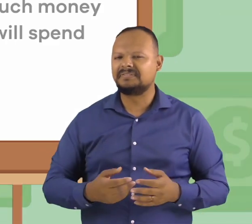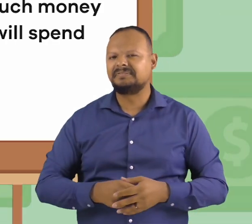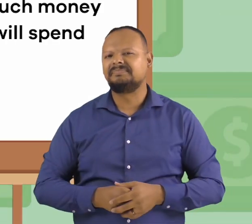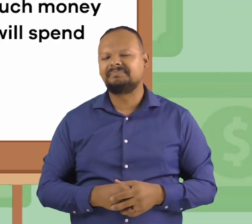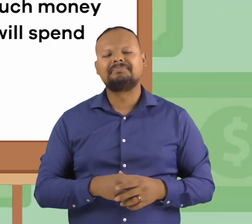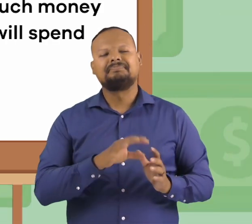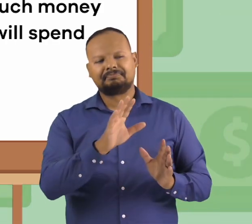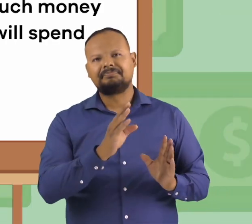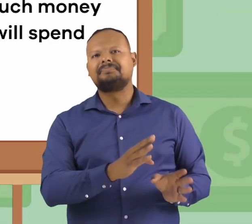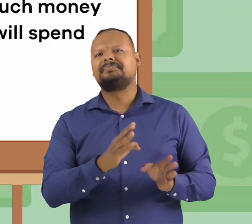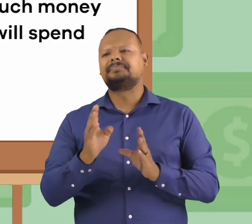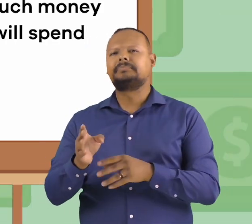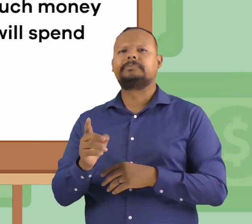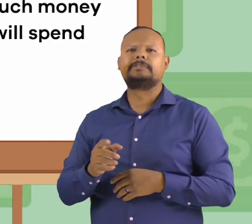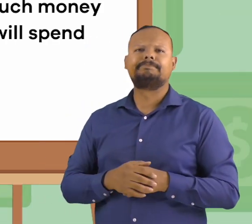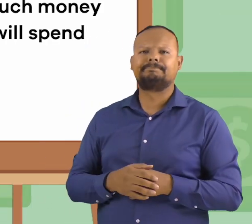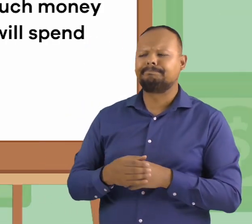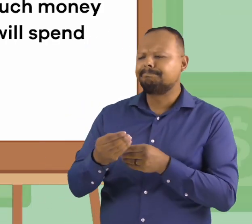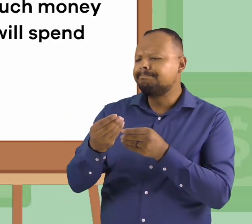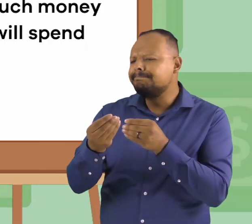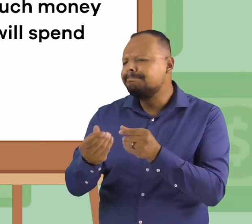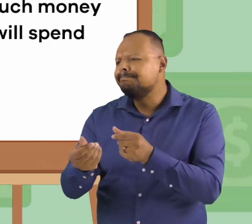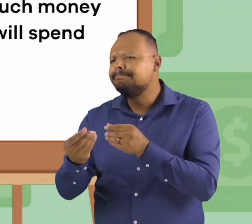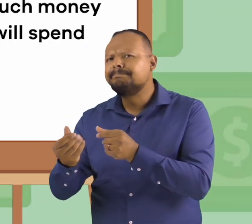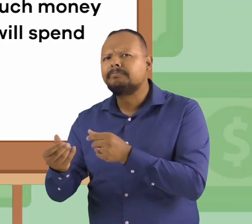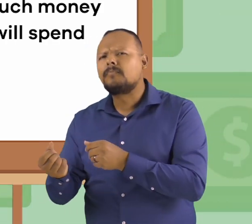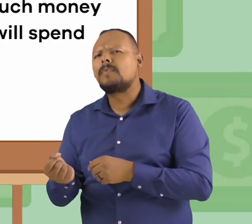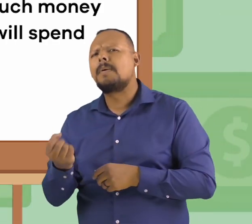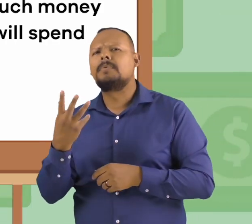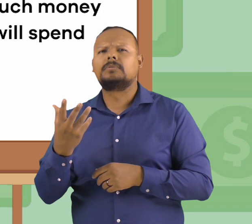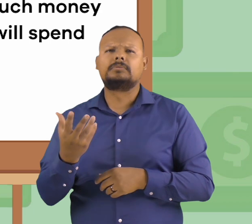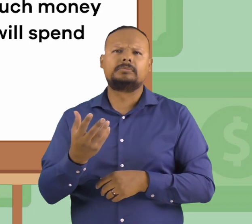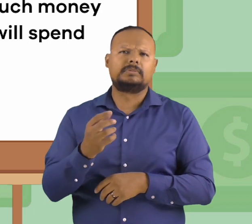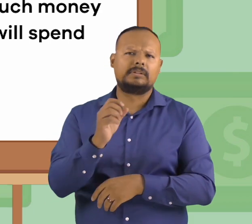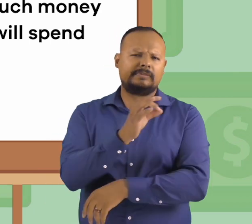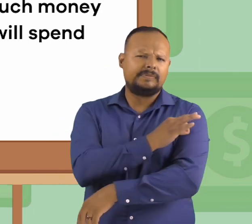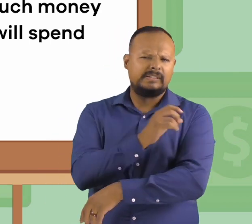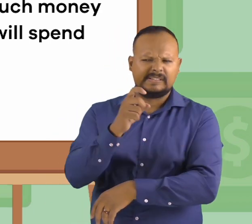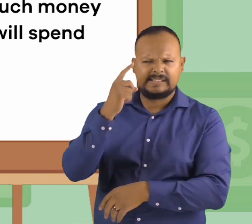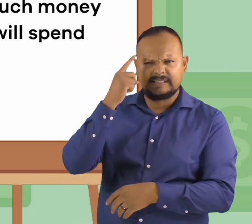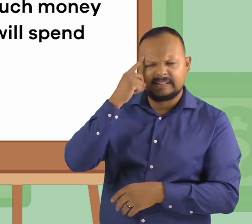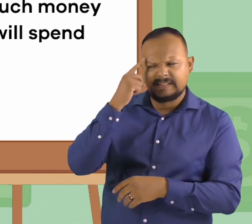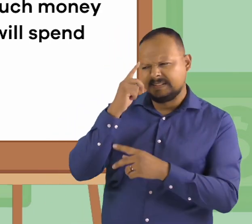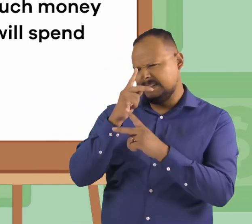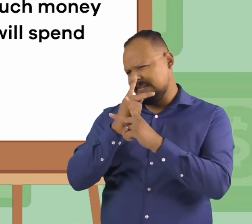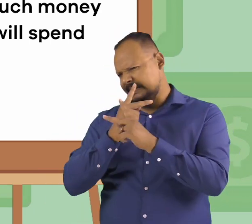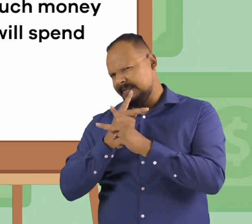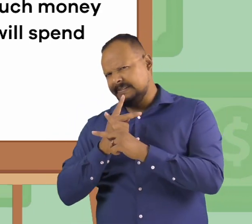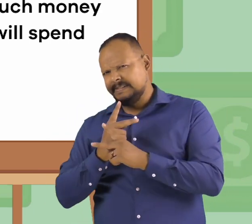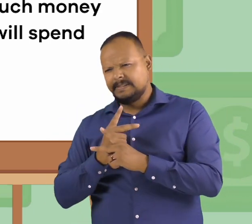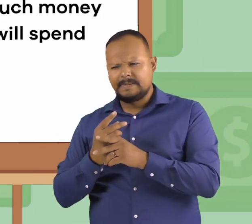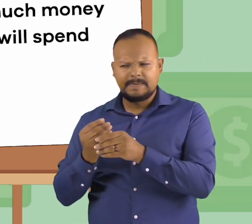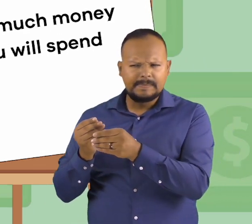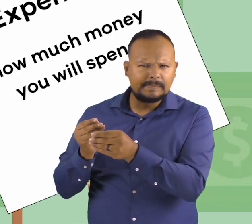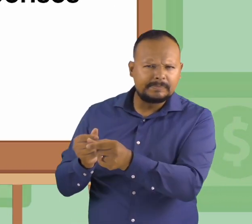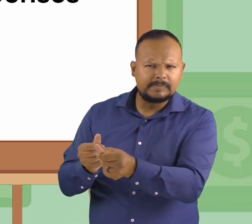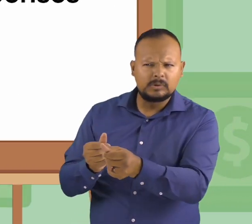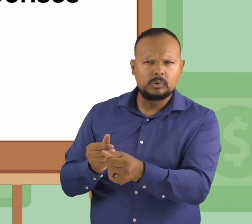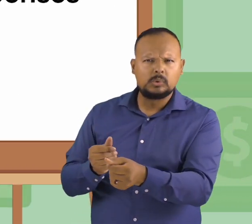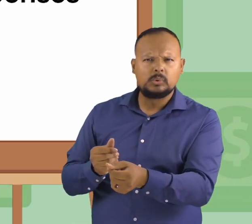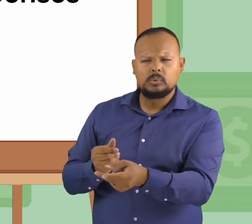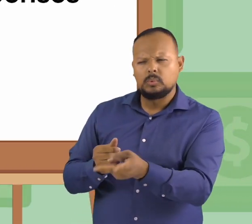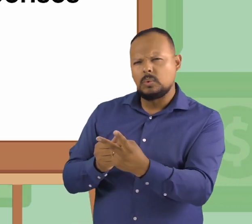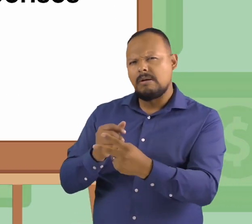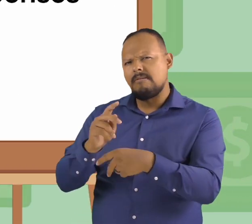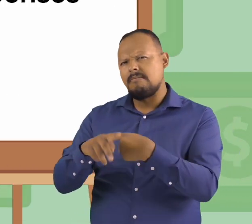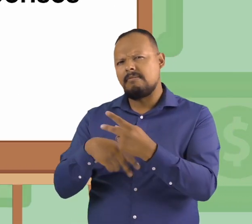Next, Frankie has to figure out how much money she thinks she will spend. There are two types of expenses,